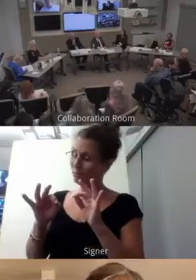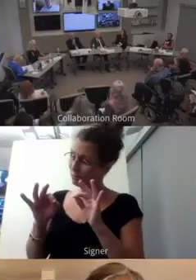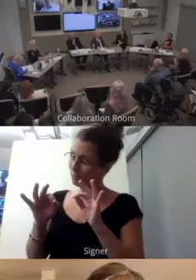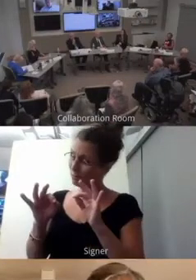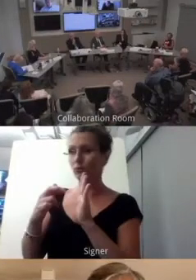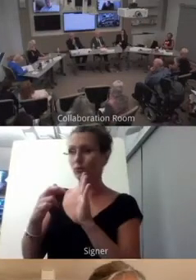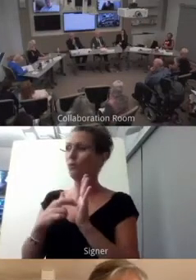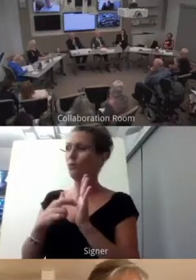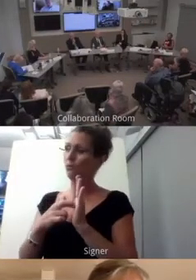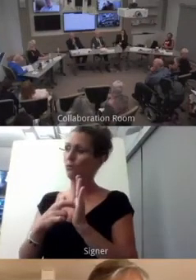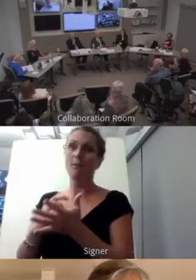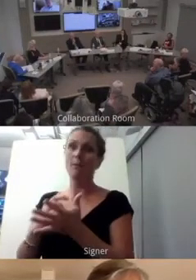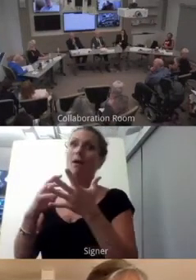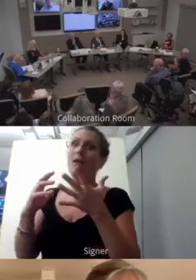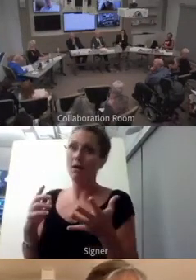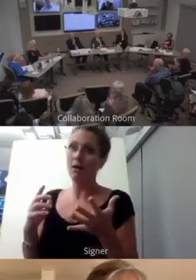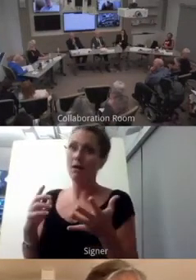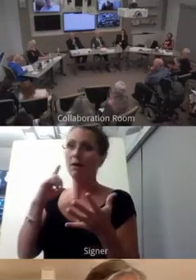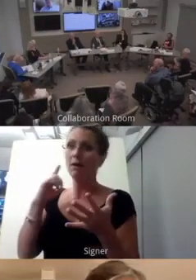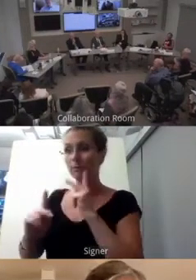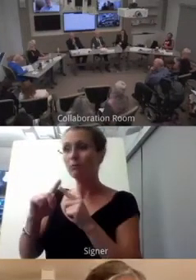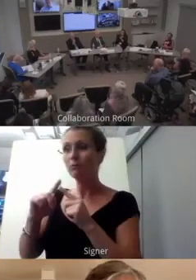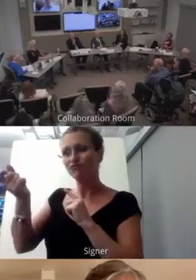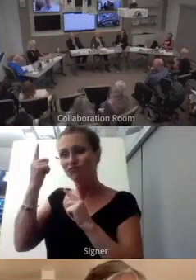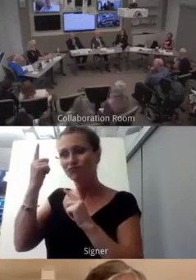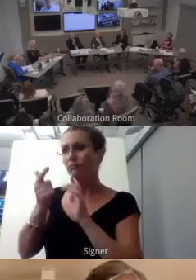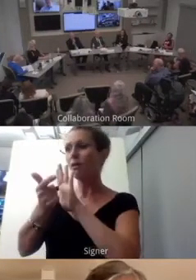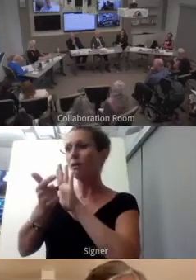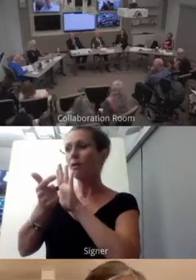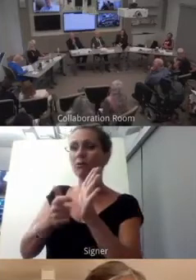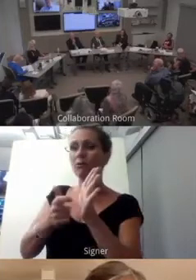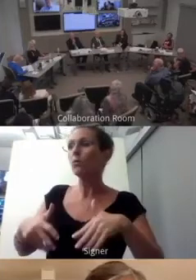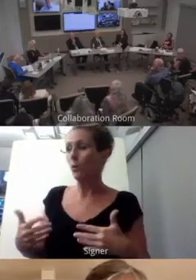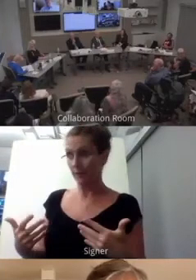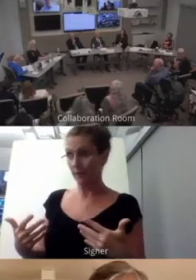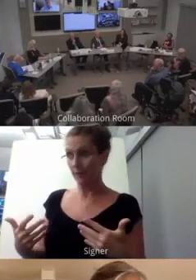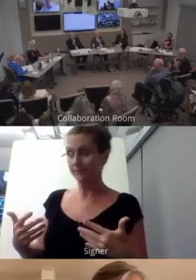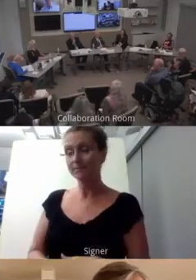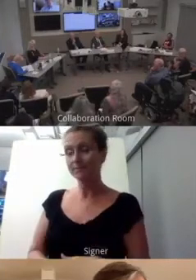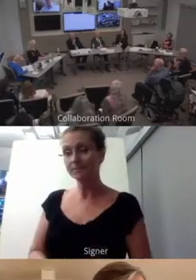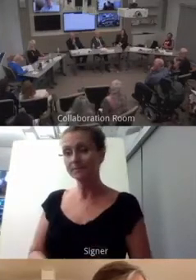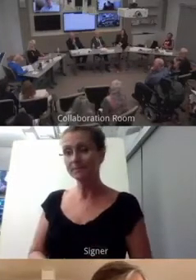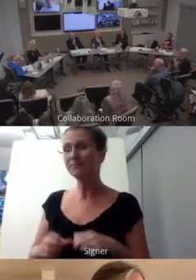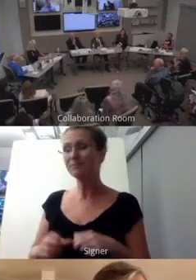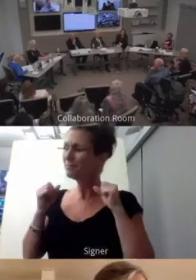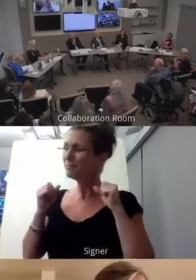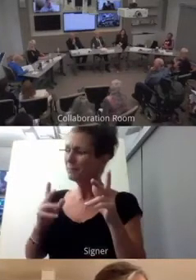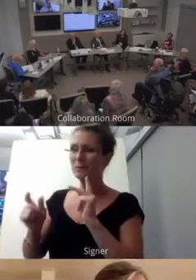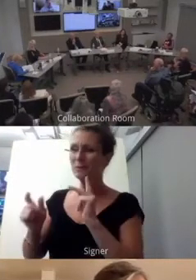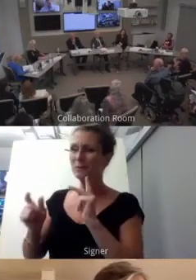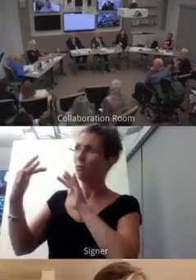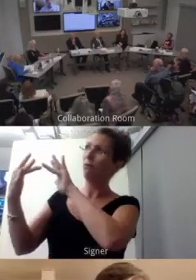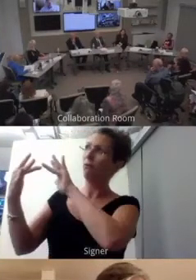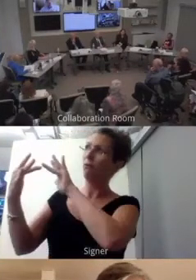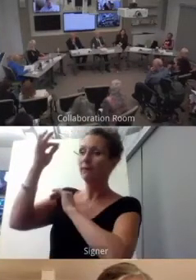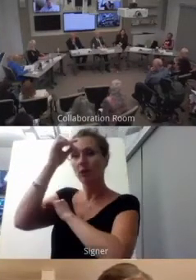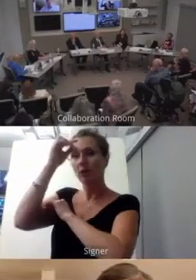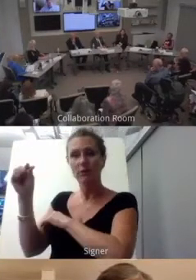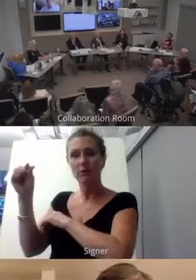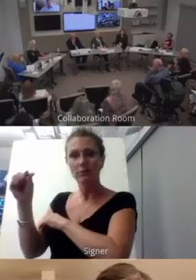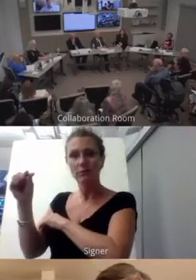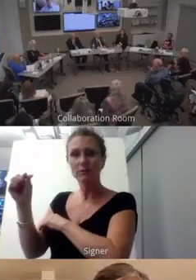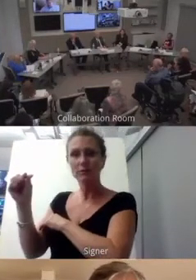requires. A lot of people don't want to go to the federal government to find out what the law requires because they're going to admit that they are in